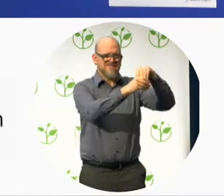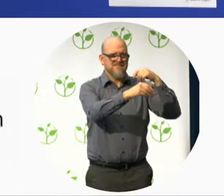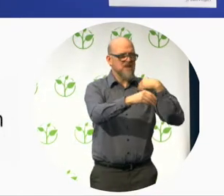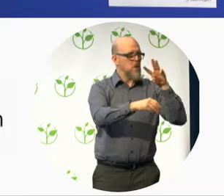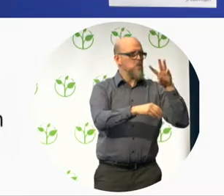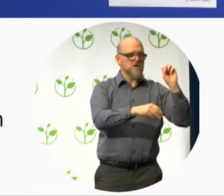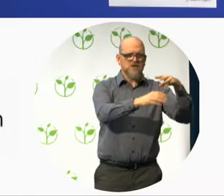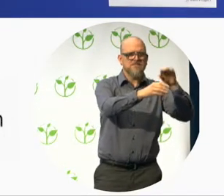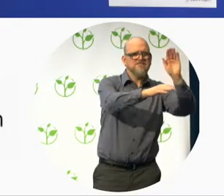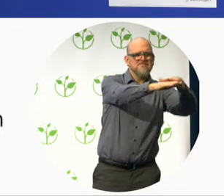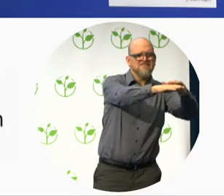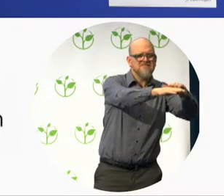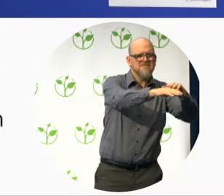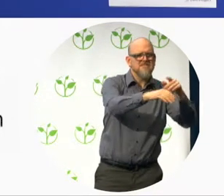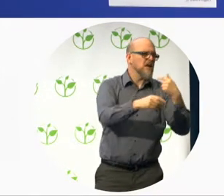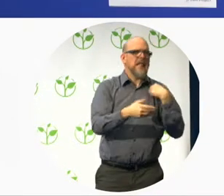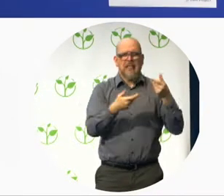pretty remarkable.